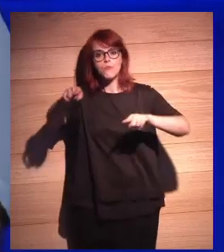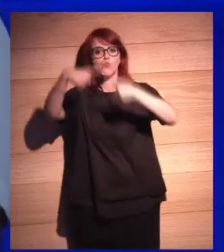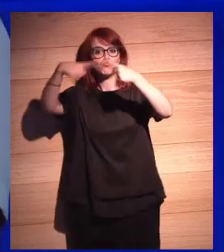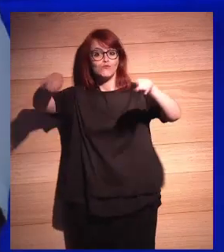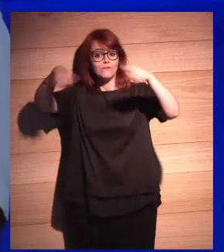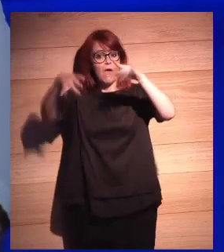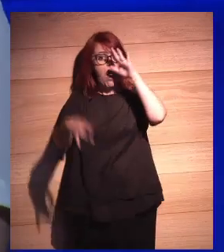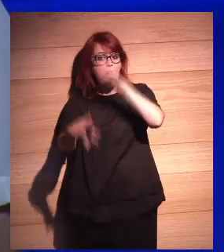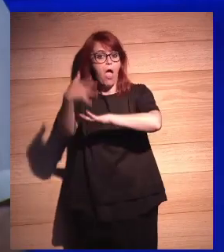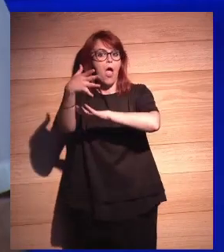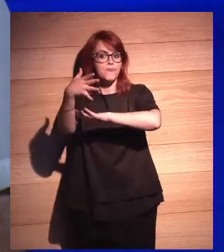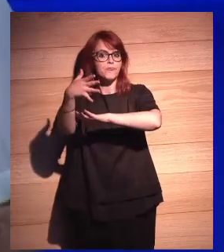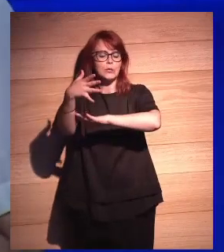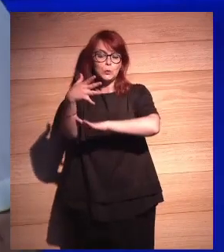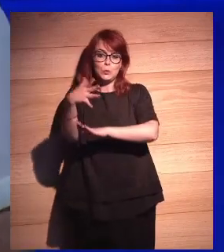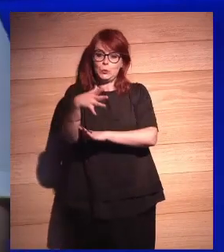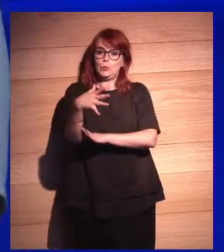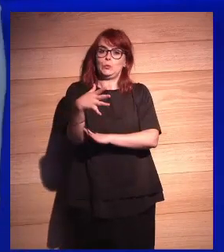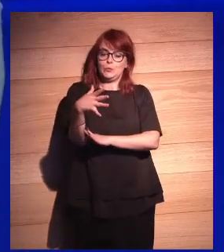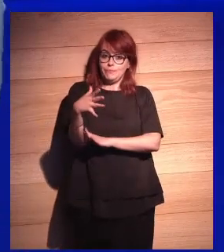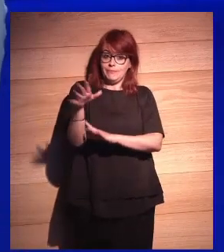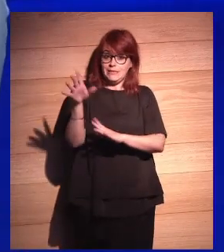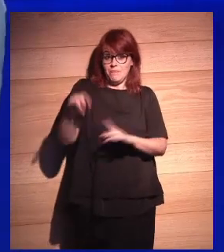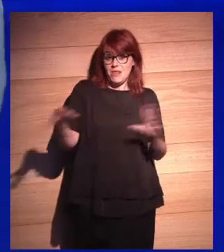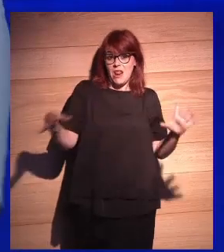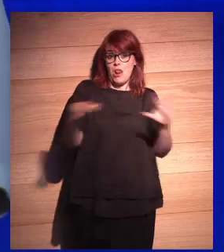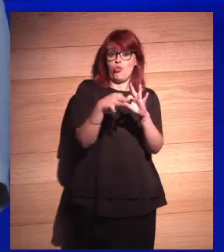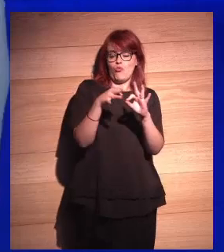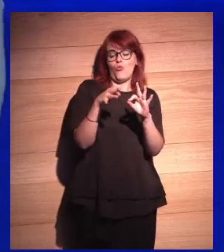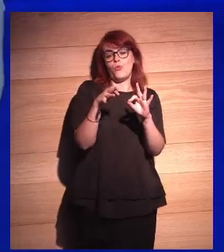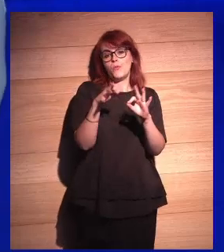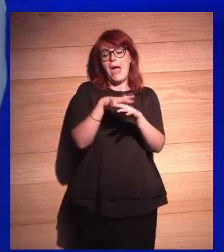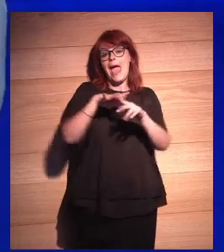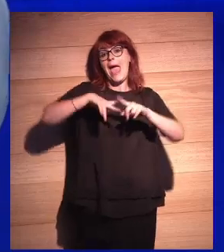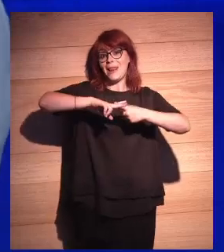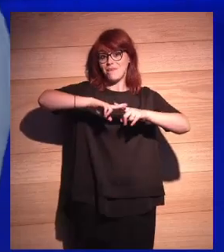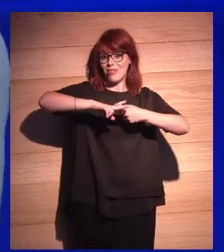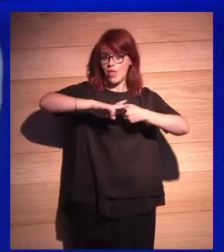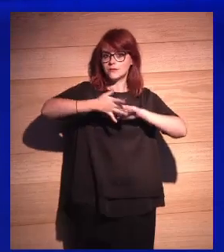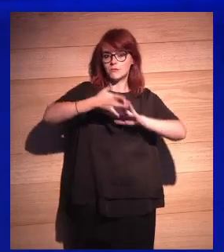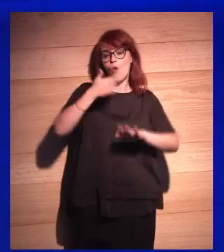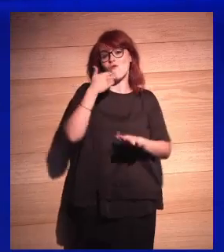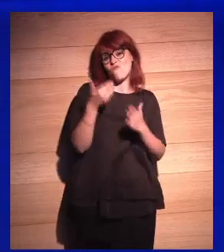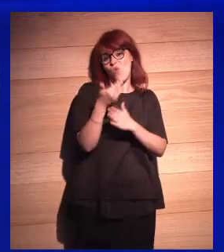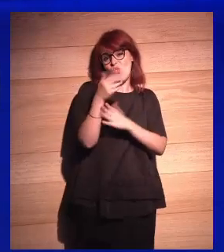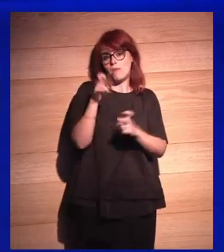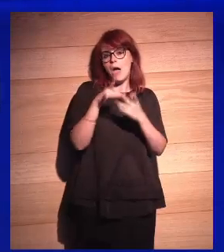that when you develop a tool that allows you to create music and has a lot to do with